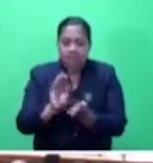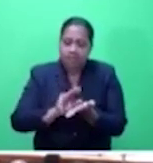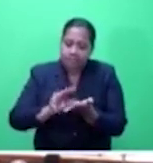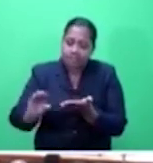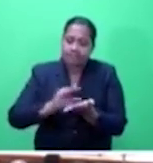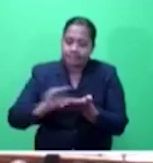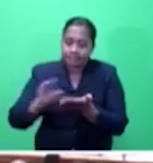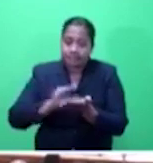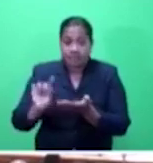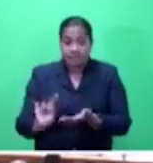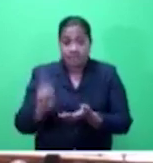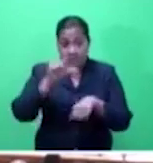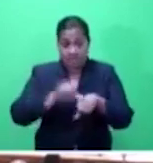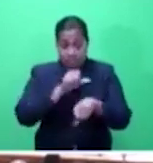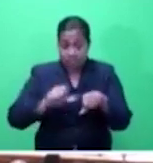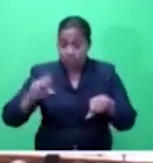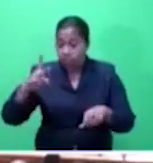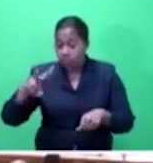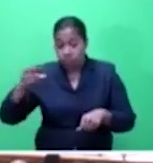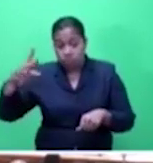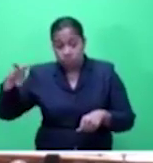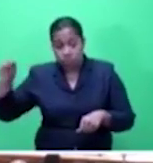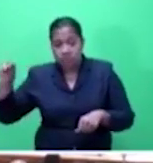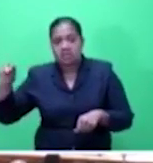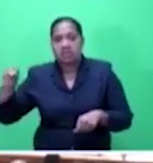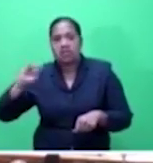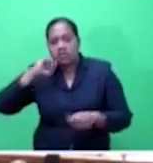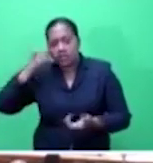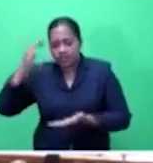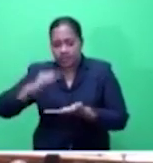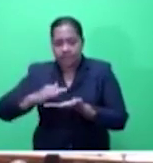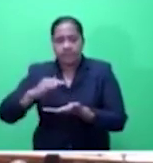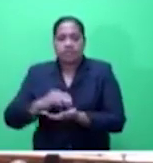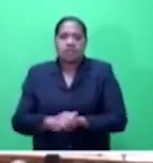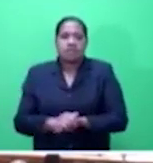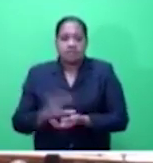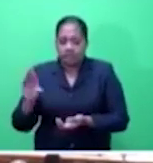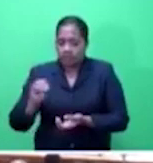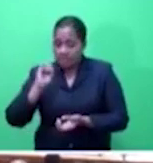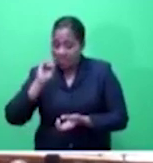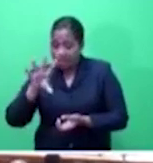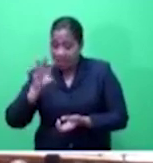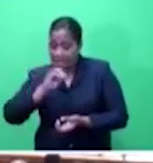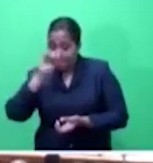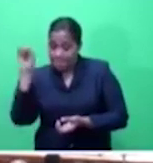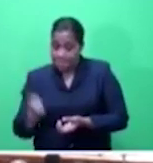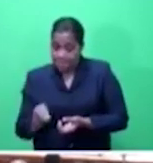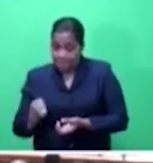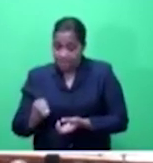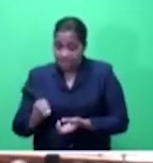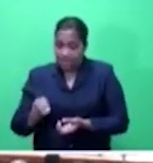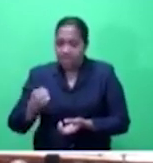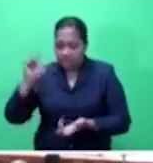April 2020, we will reduce employers' FNPF statutory contributions from 10% to 5% until 31